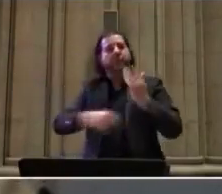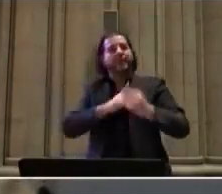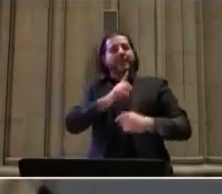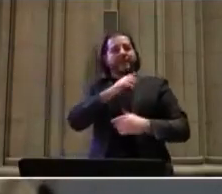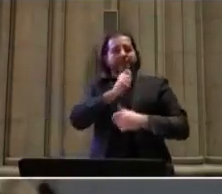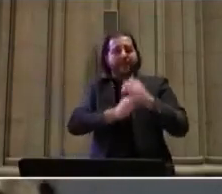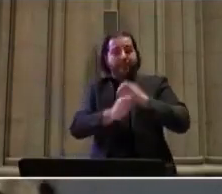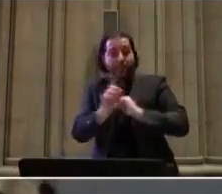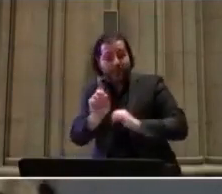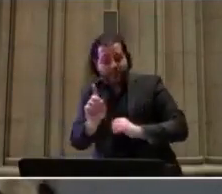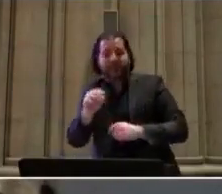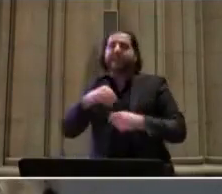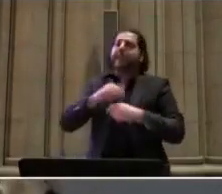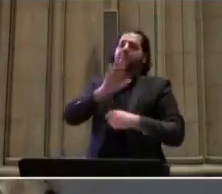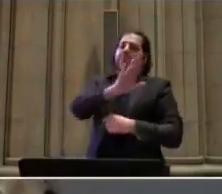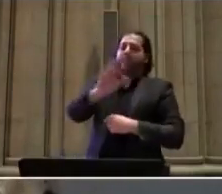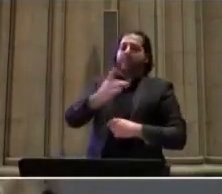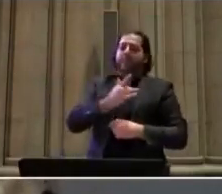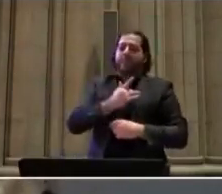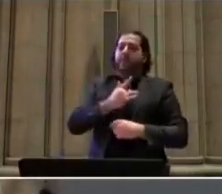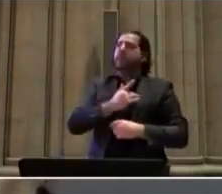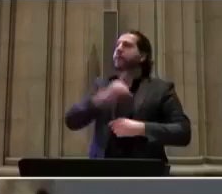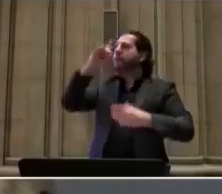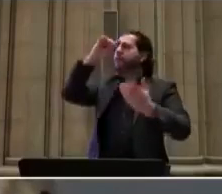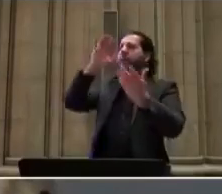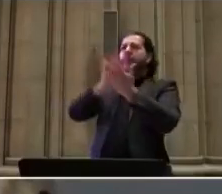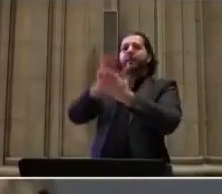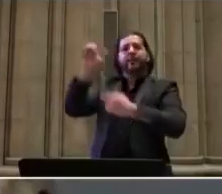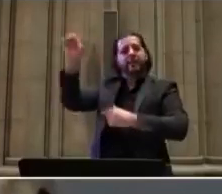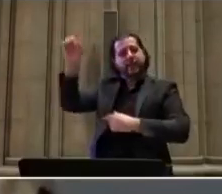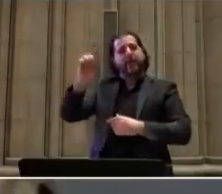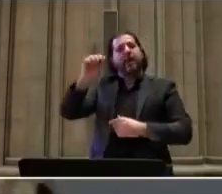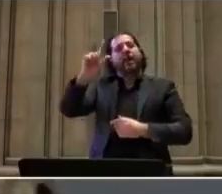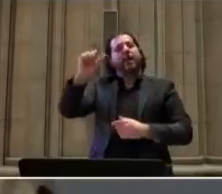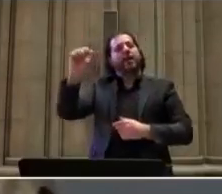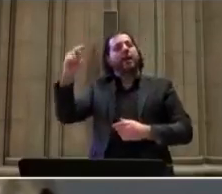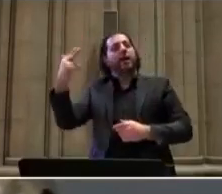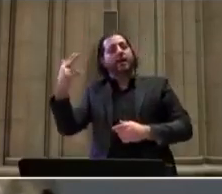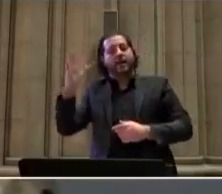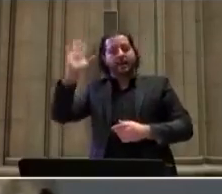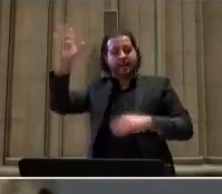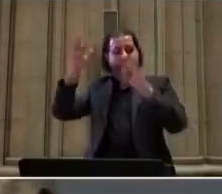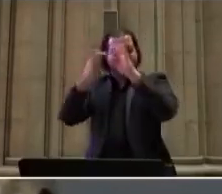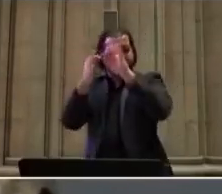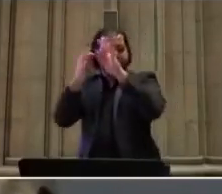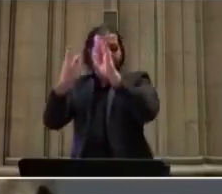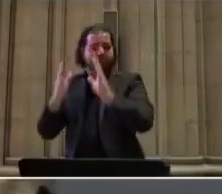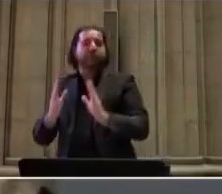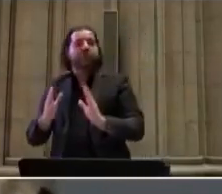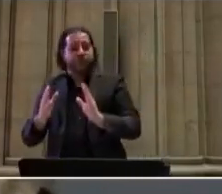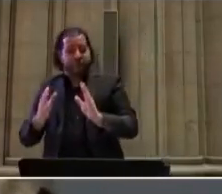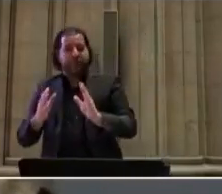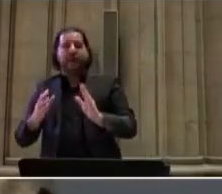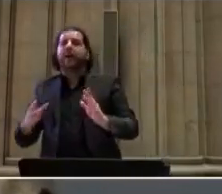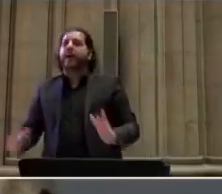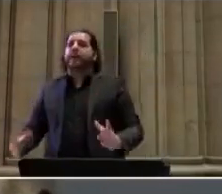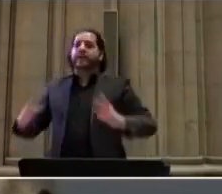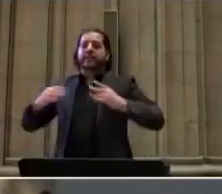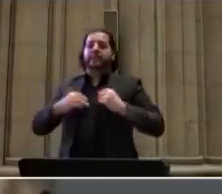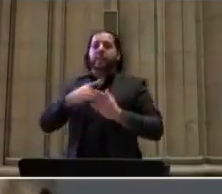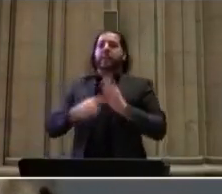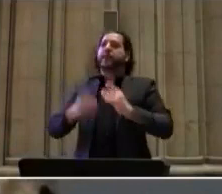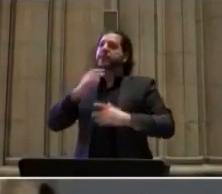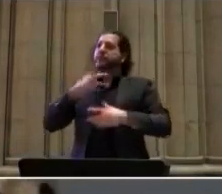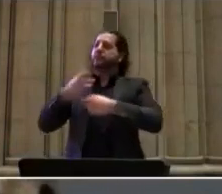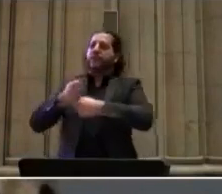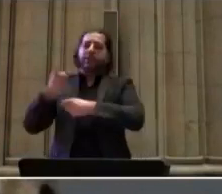heart. Believe in Allah and his messenger and donate from what he has entrusted you